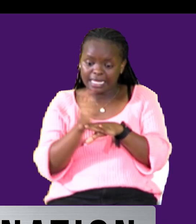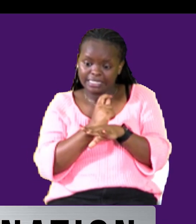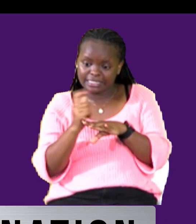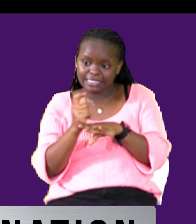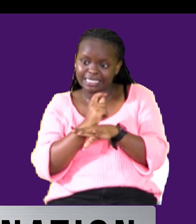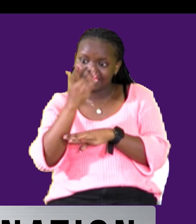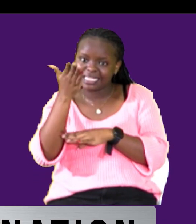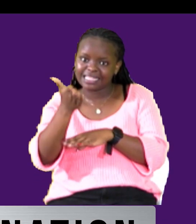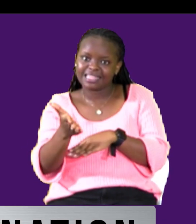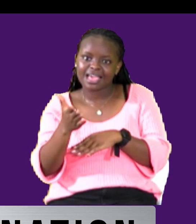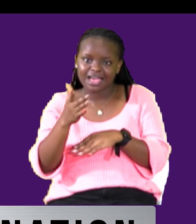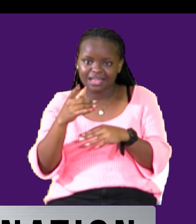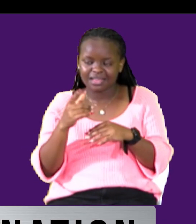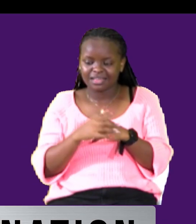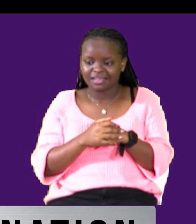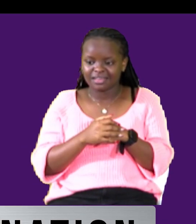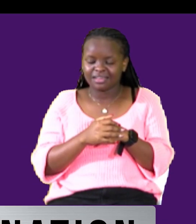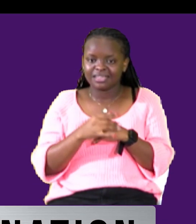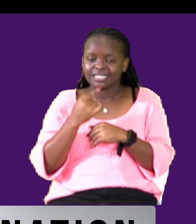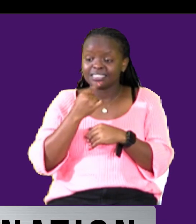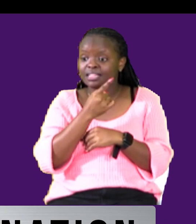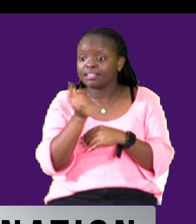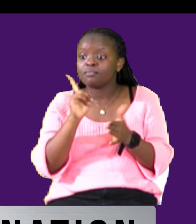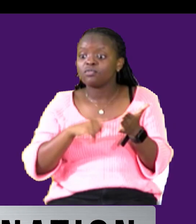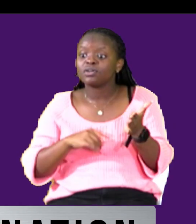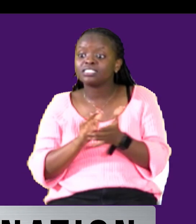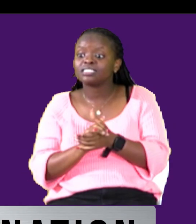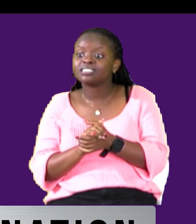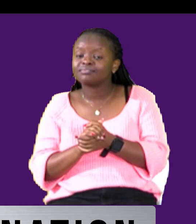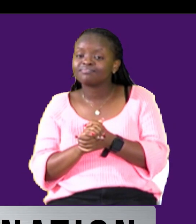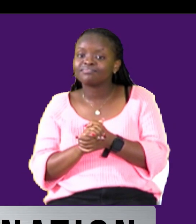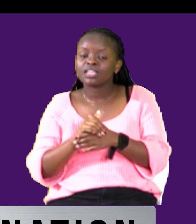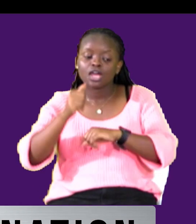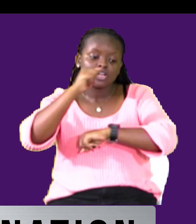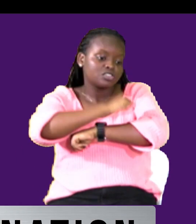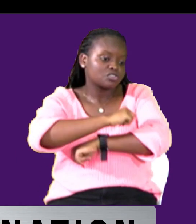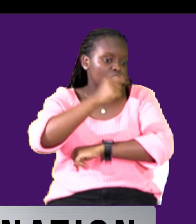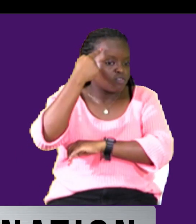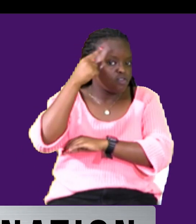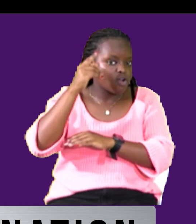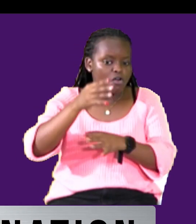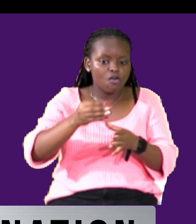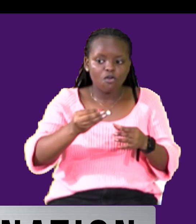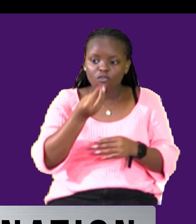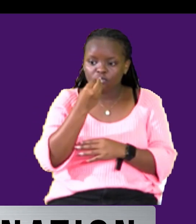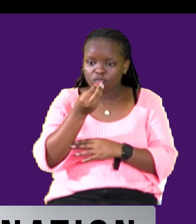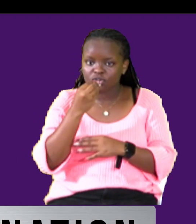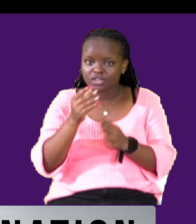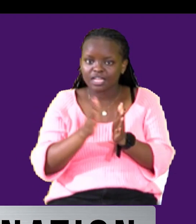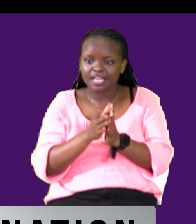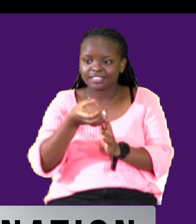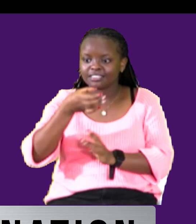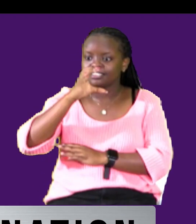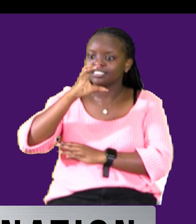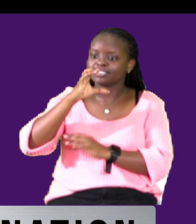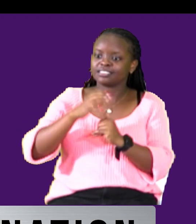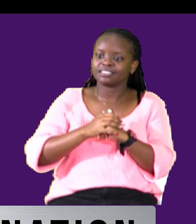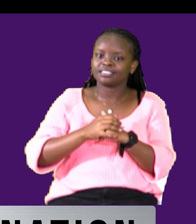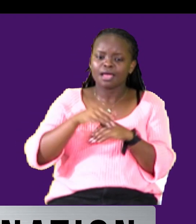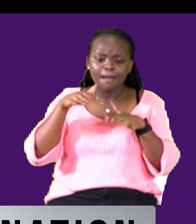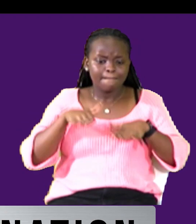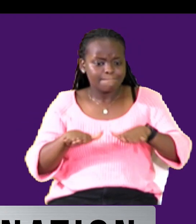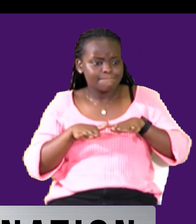it's a technical institute. So akawaambiaje, school ya food and beverage. Akauliza, do you have a machine that can make do you make chapatis